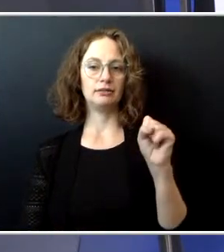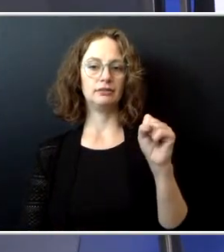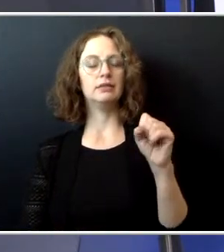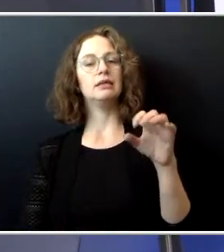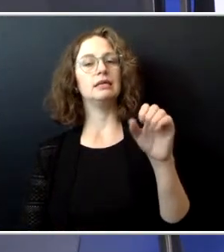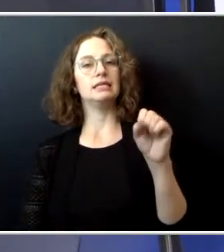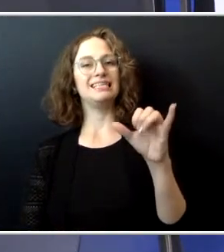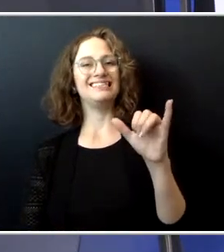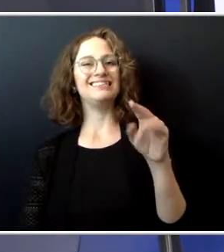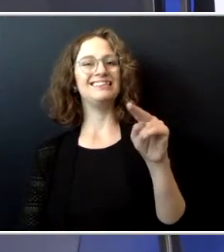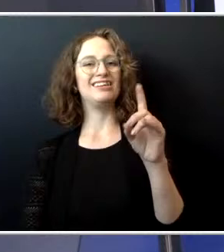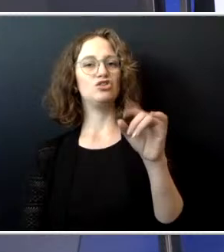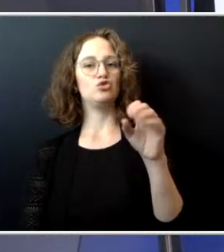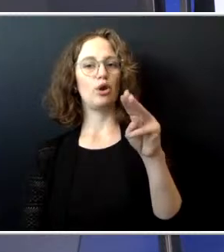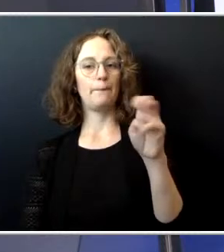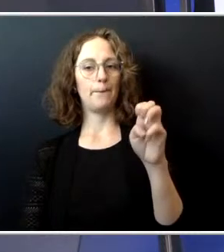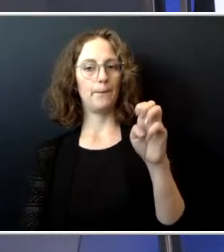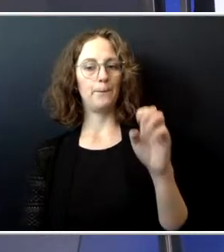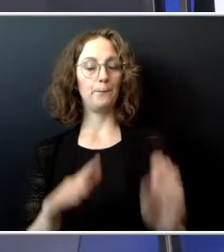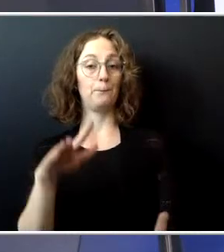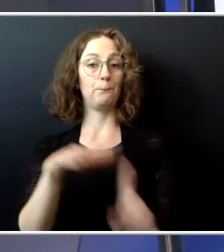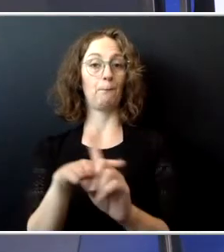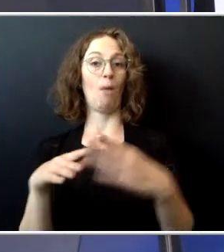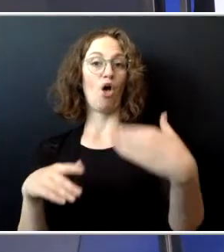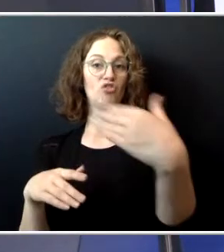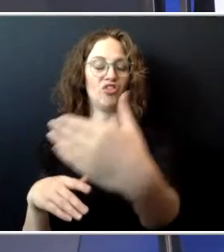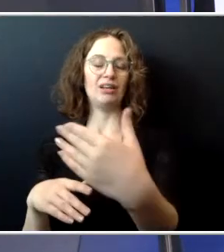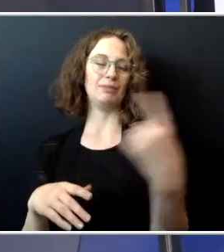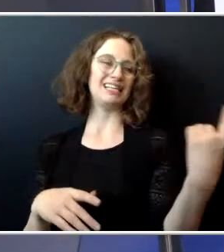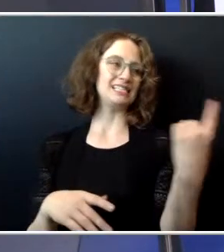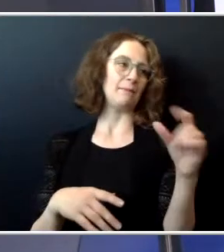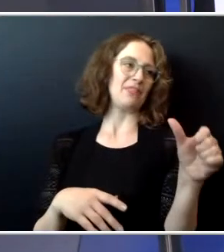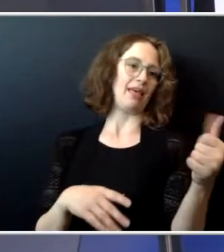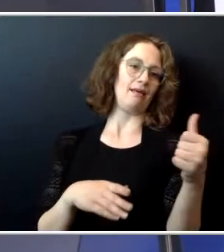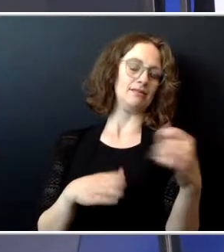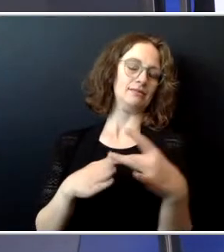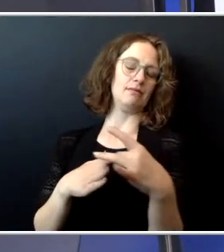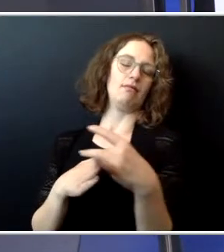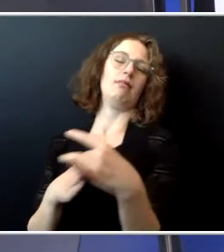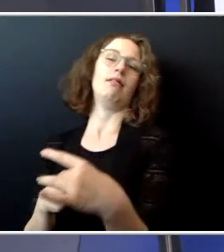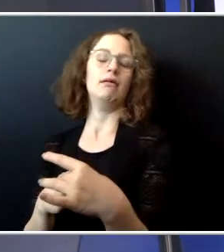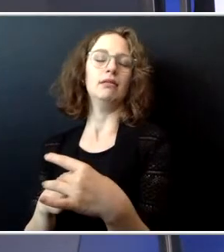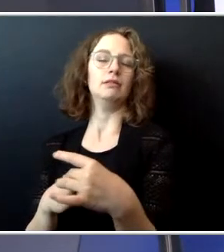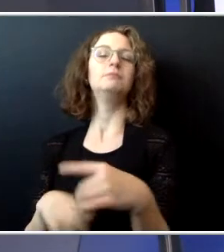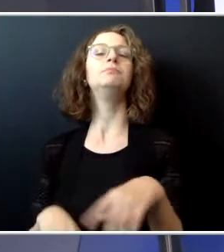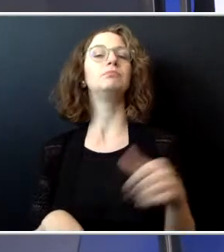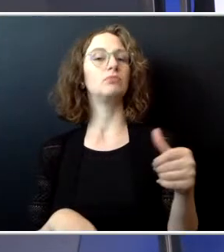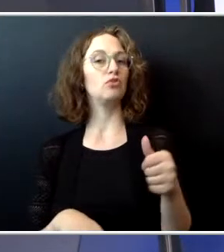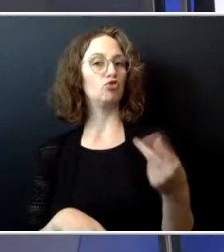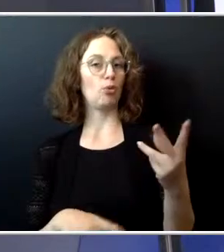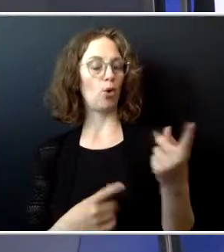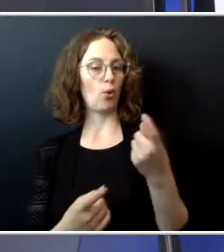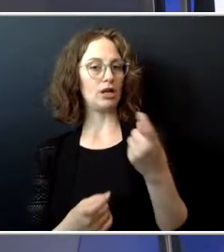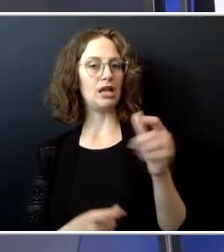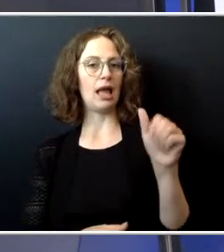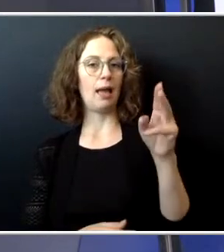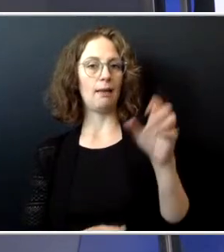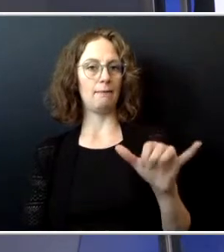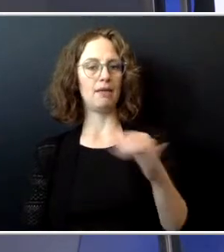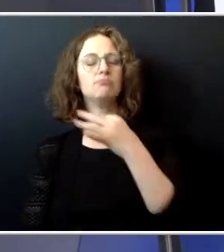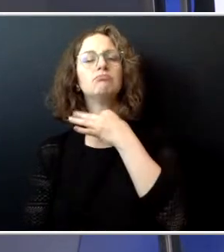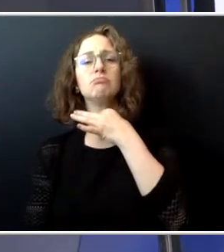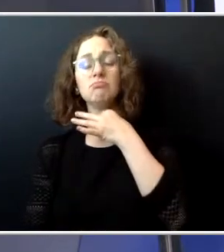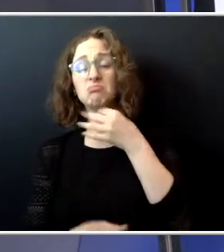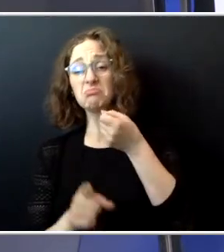because it's caused by something else coming in. Couple more questions. Amy wants to know, does this affect men or women more often? Do we